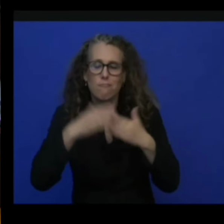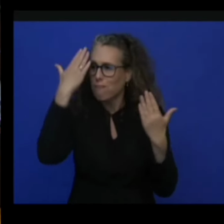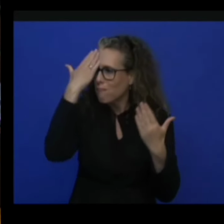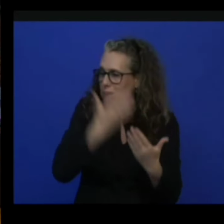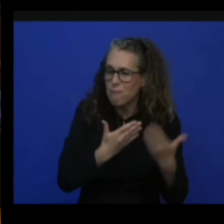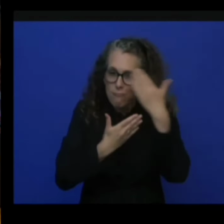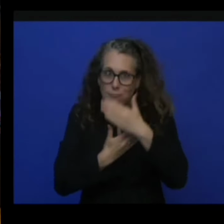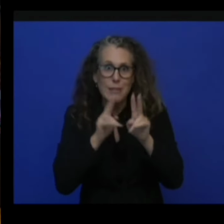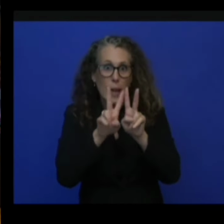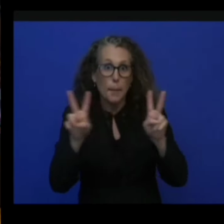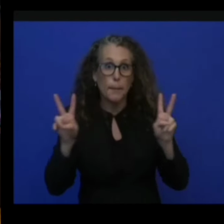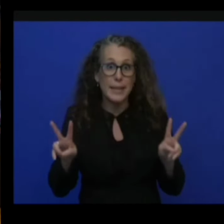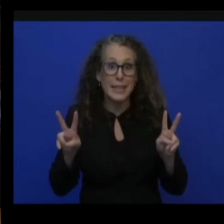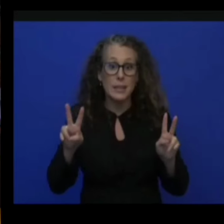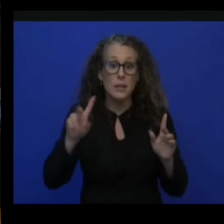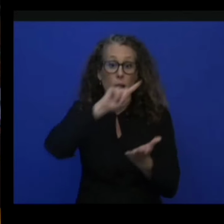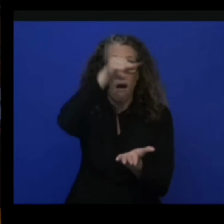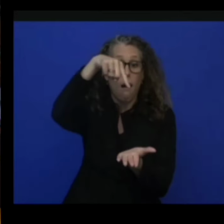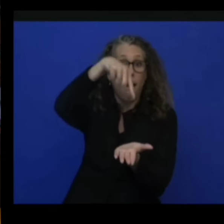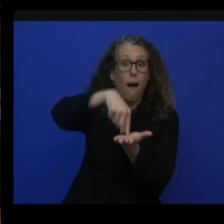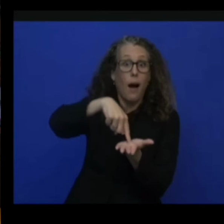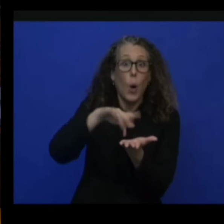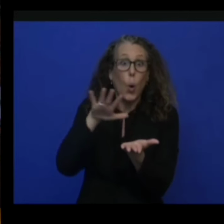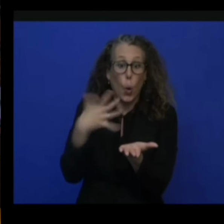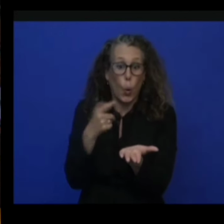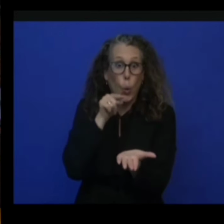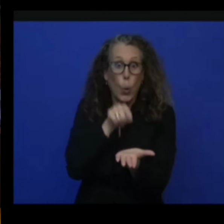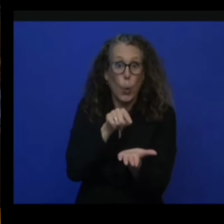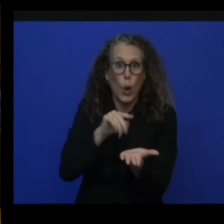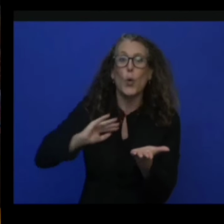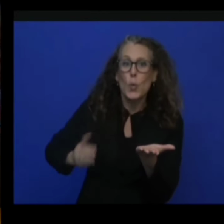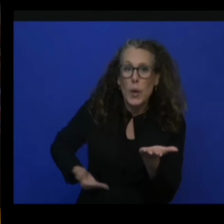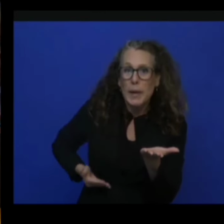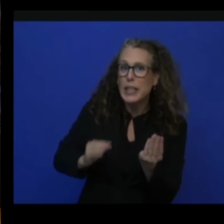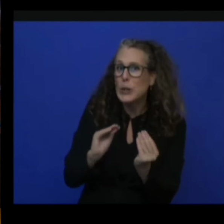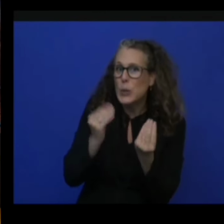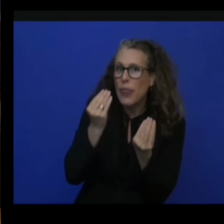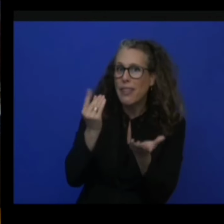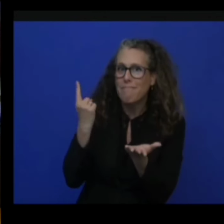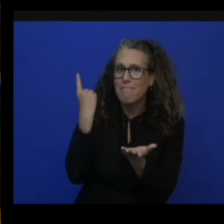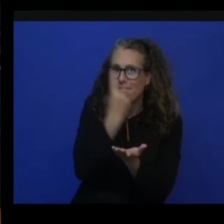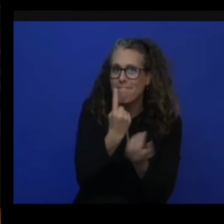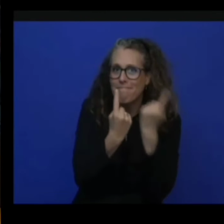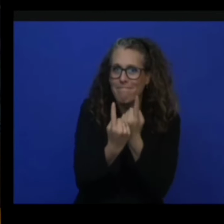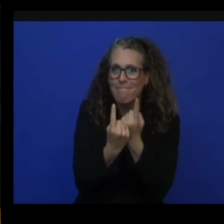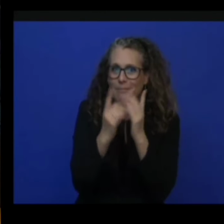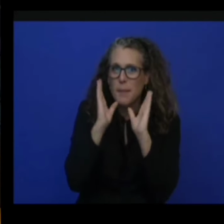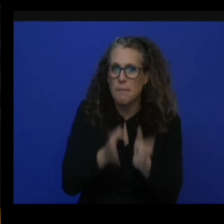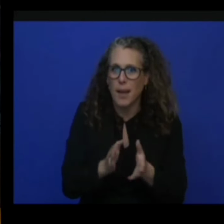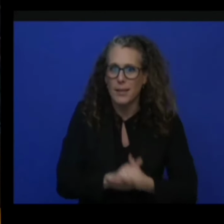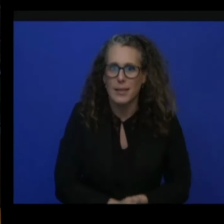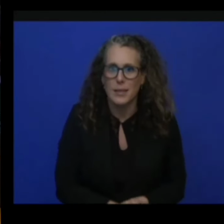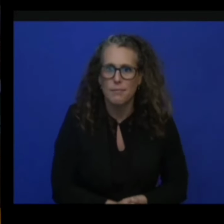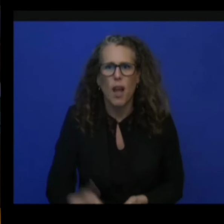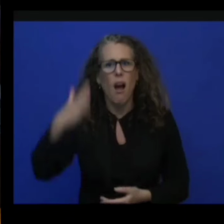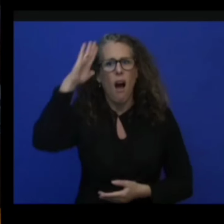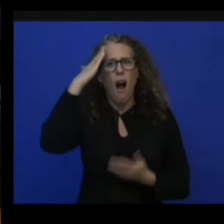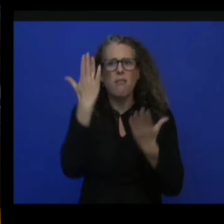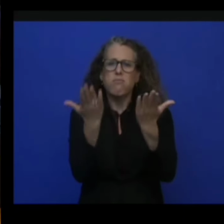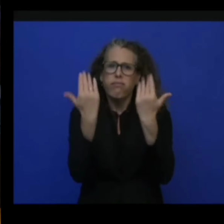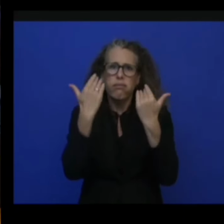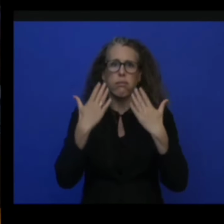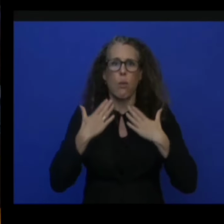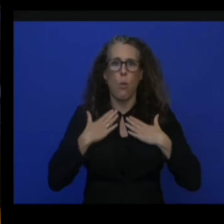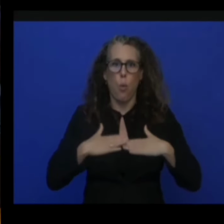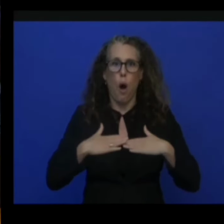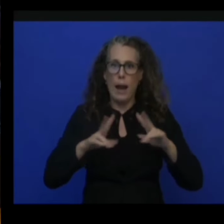youth at the centre. In particular, Ireland strongly supports calls for a strengthening of the Peacebuilding Commission